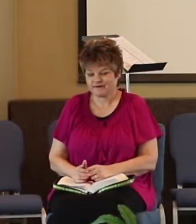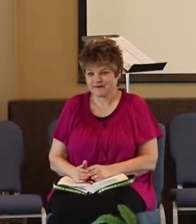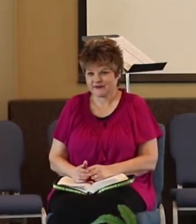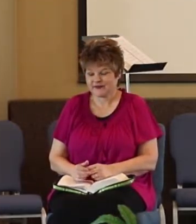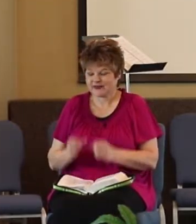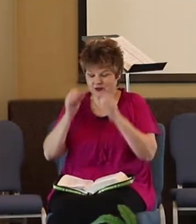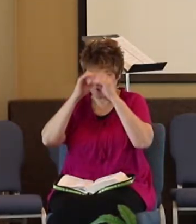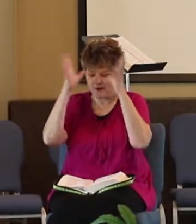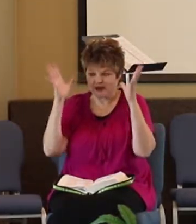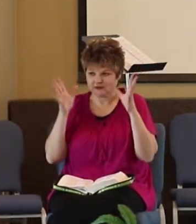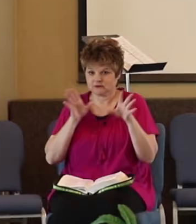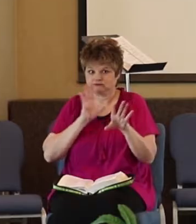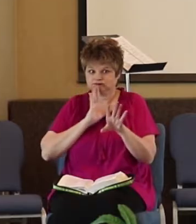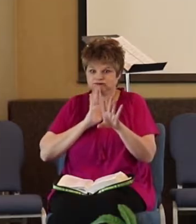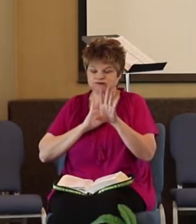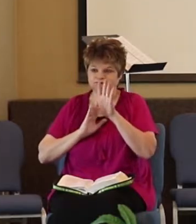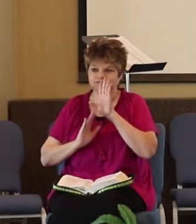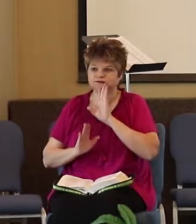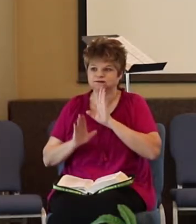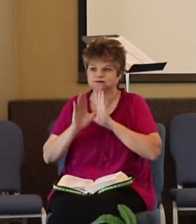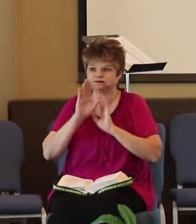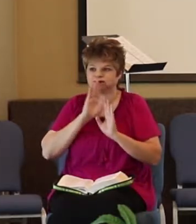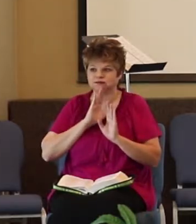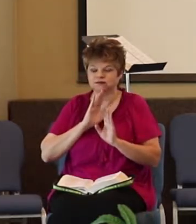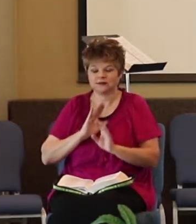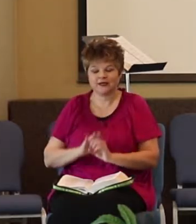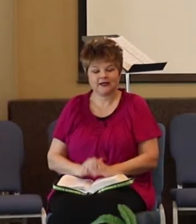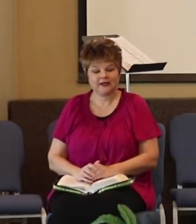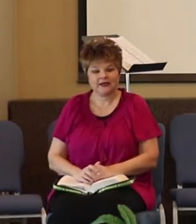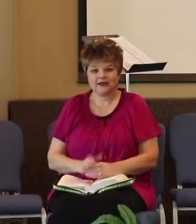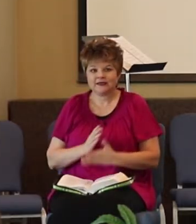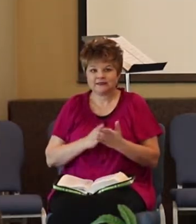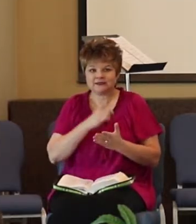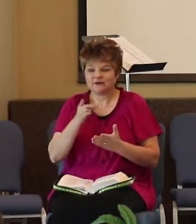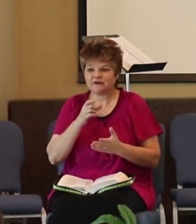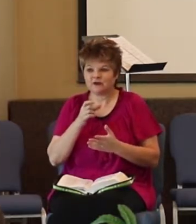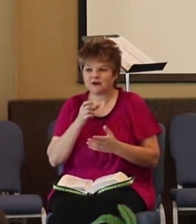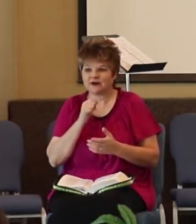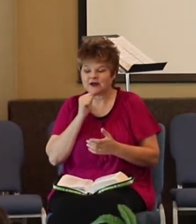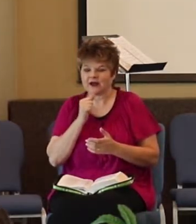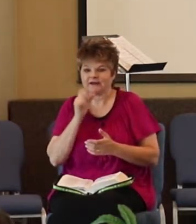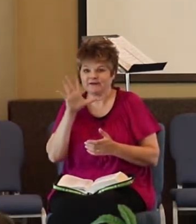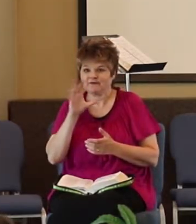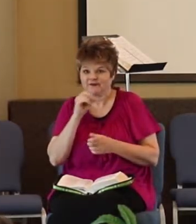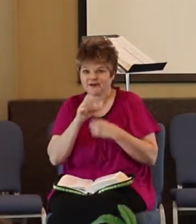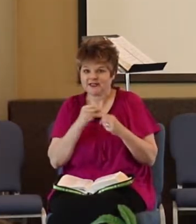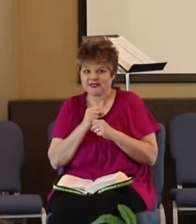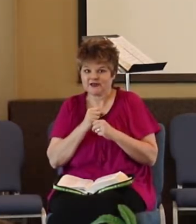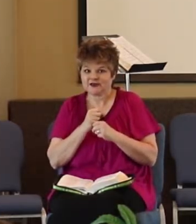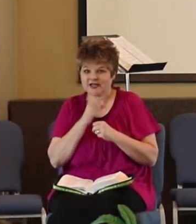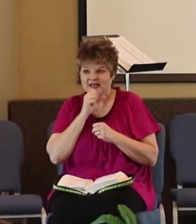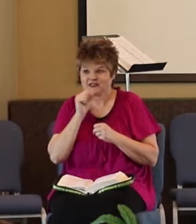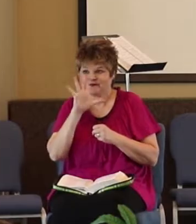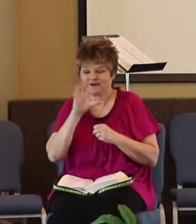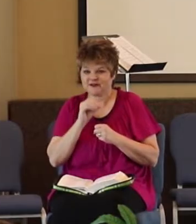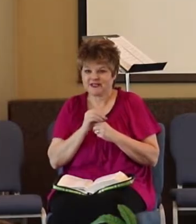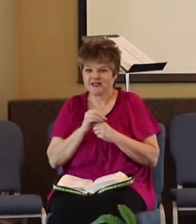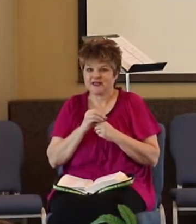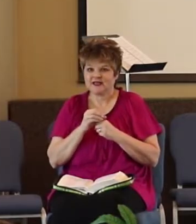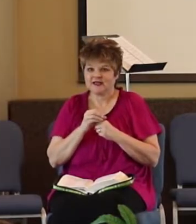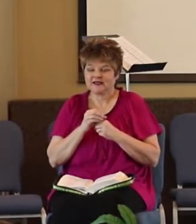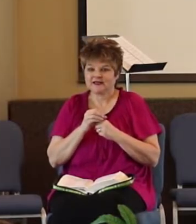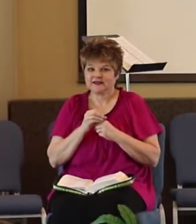Can you imagine the frustration? I mean, some of you aren't even 50 years old in here. Can you imagine having